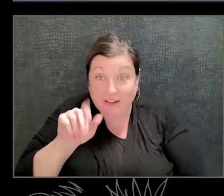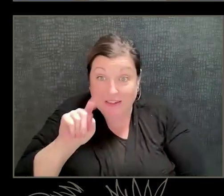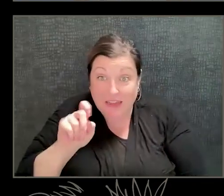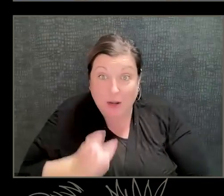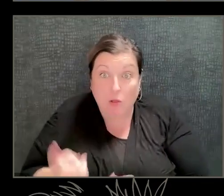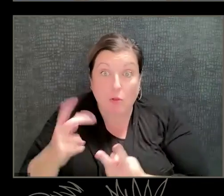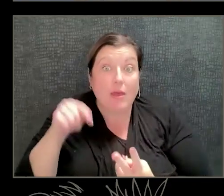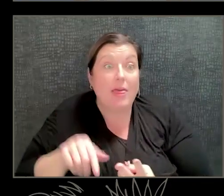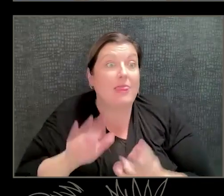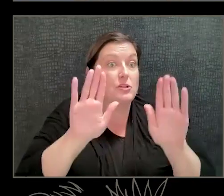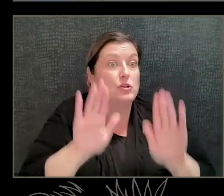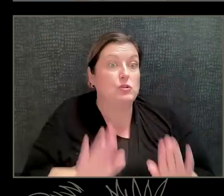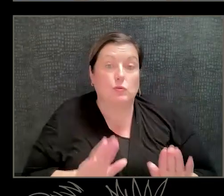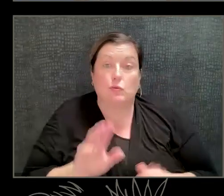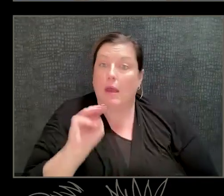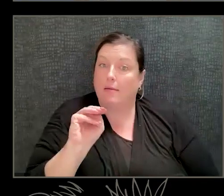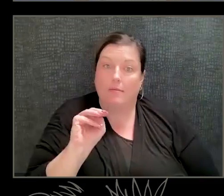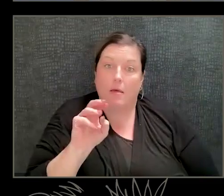great. This model fits